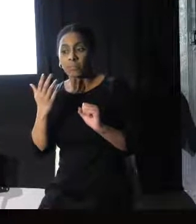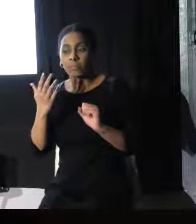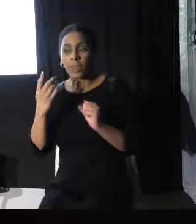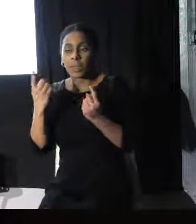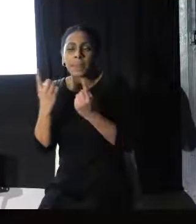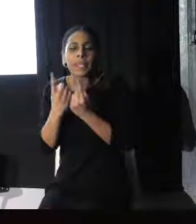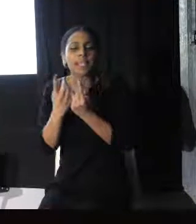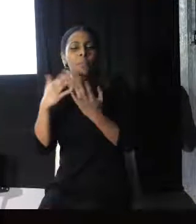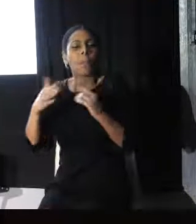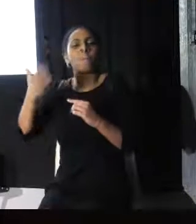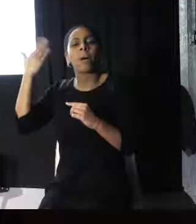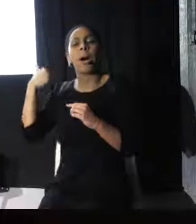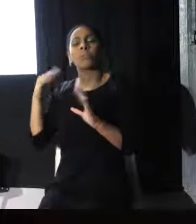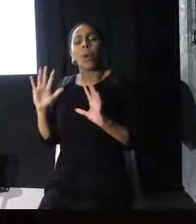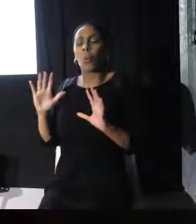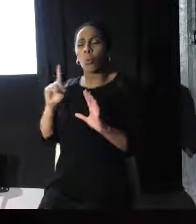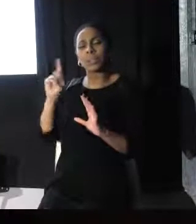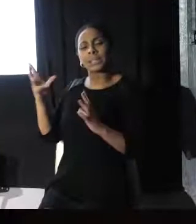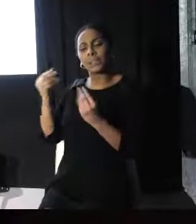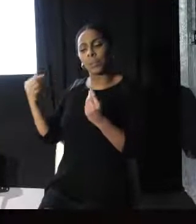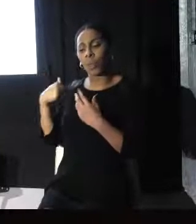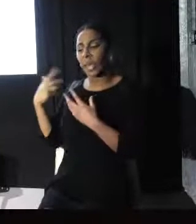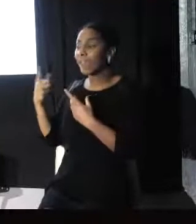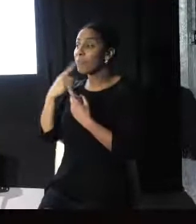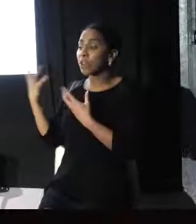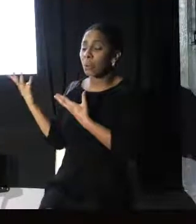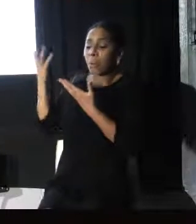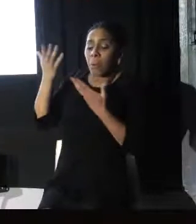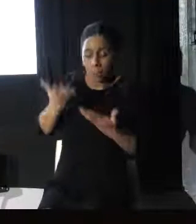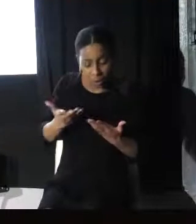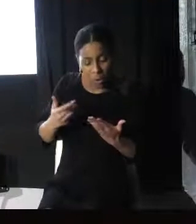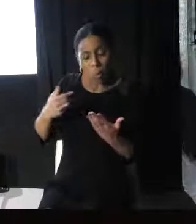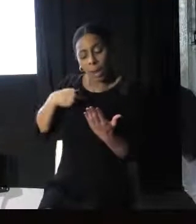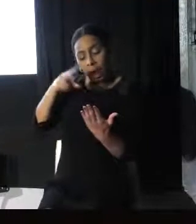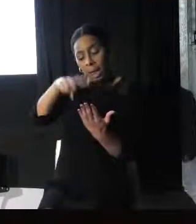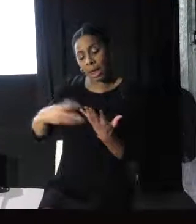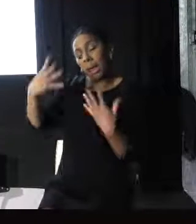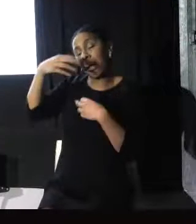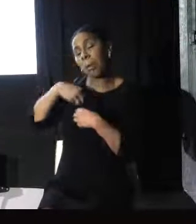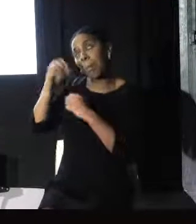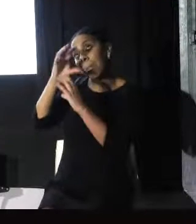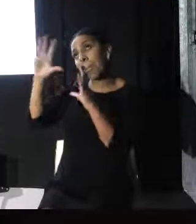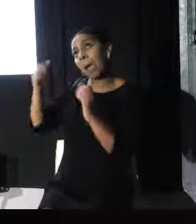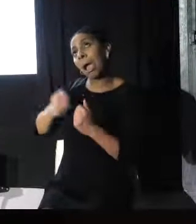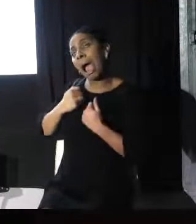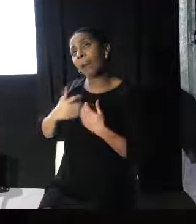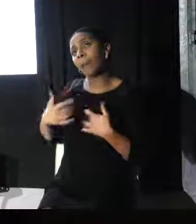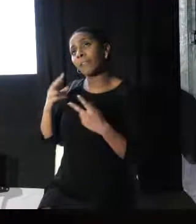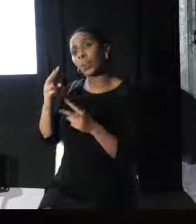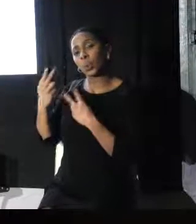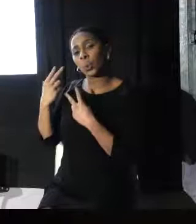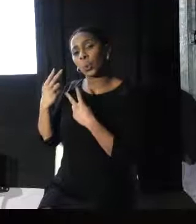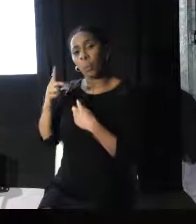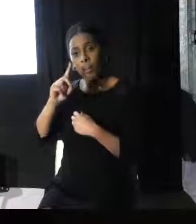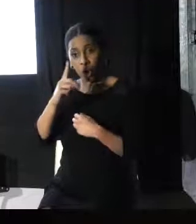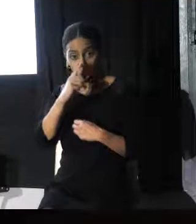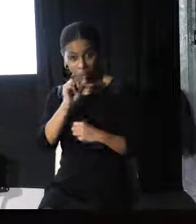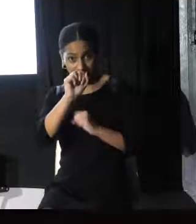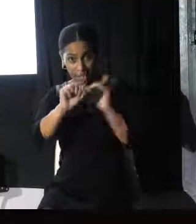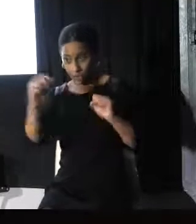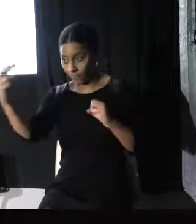is interpreted, that we receive the past and we make of it what we will, that there might be multiple readings of the